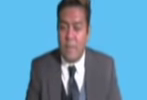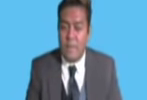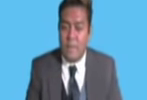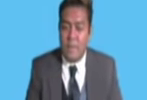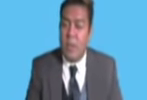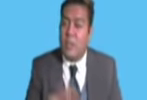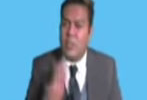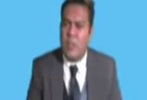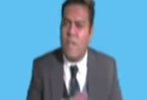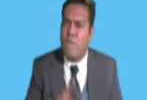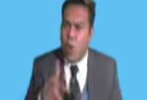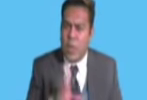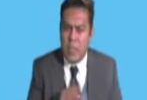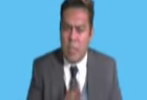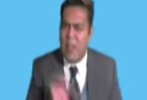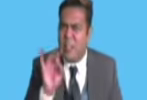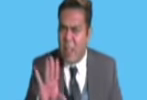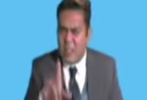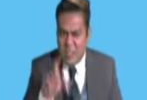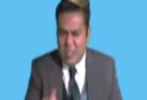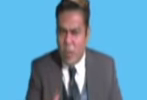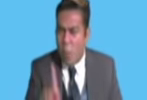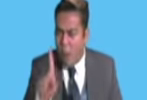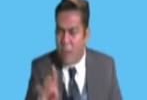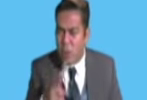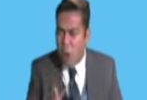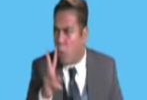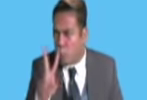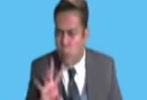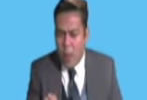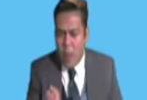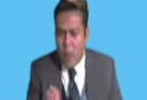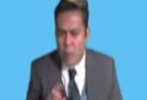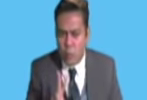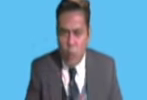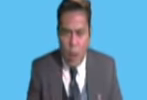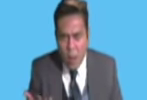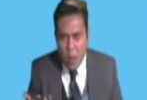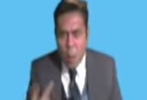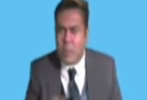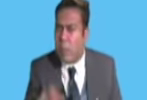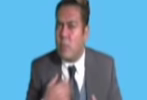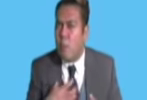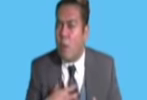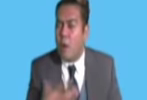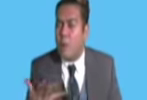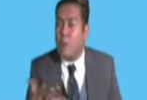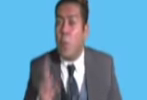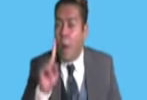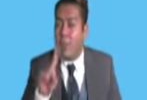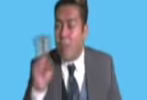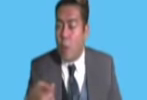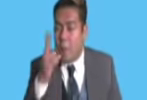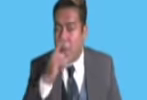being overcharged, like for instance, 10 cents, or even a dollar, or $2, or even sometimes more. So if